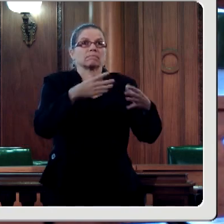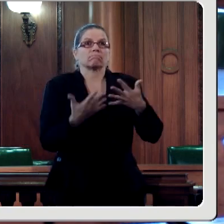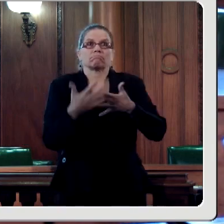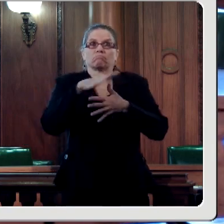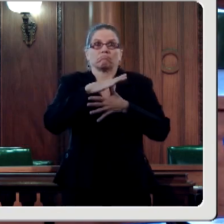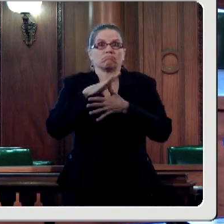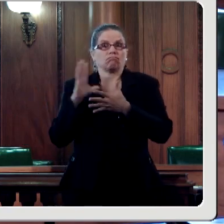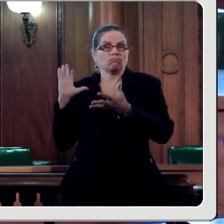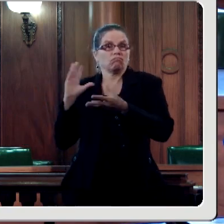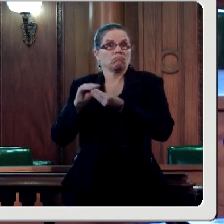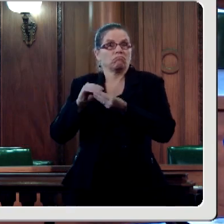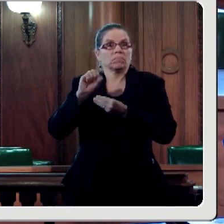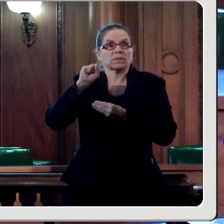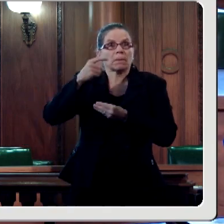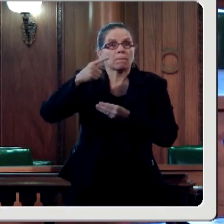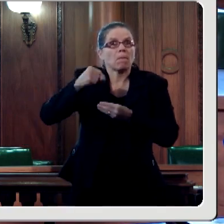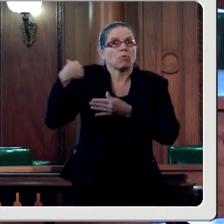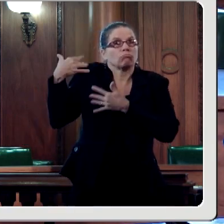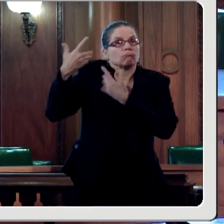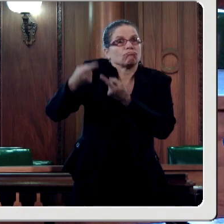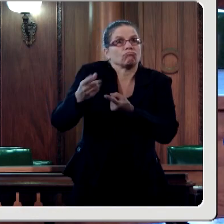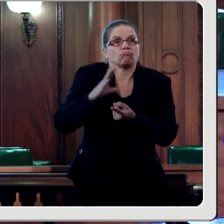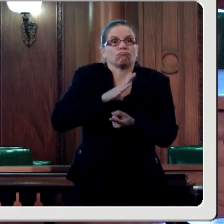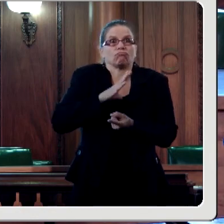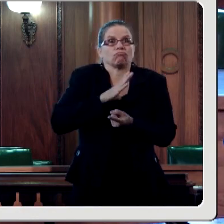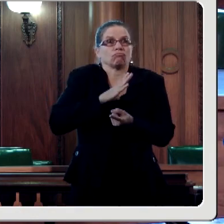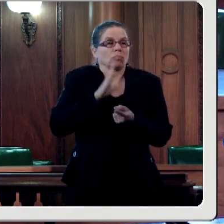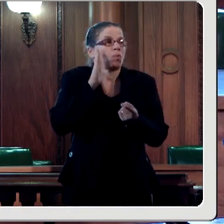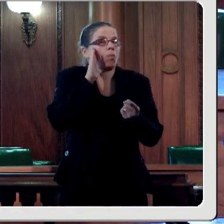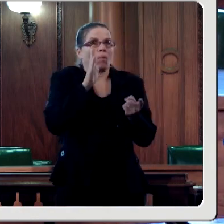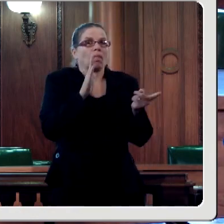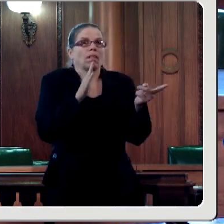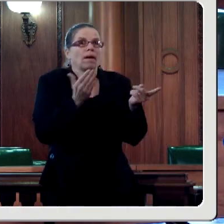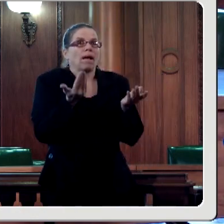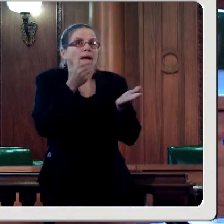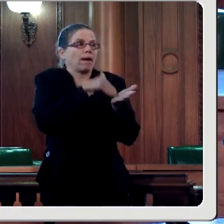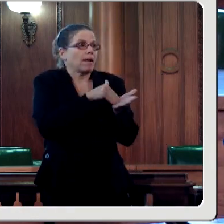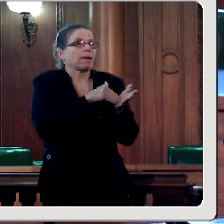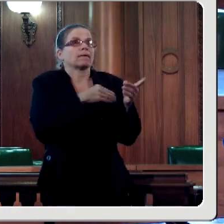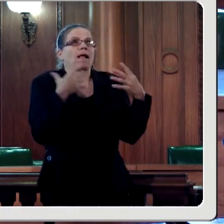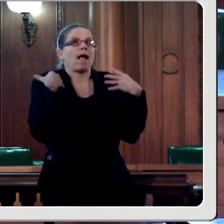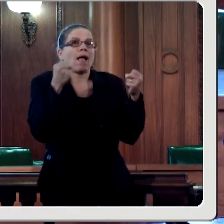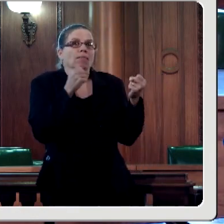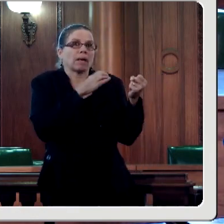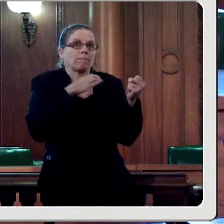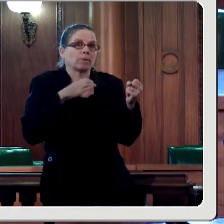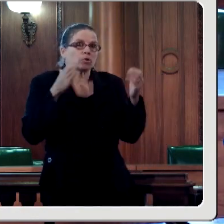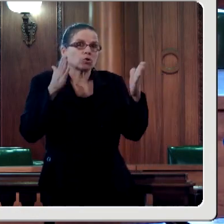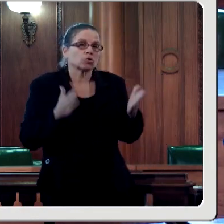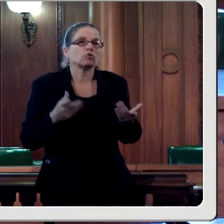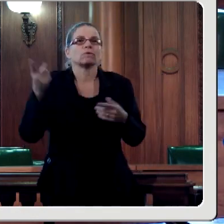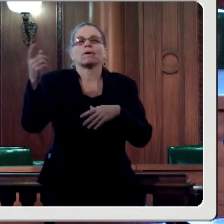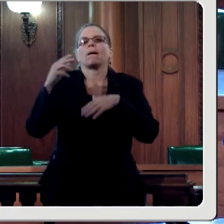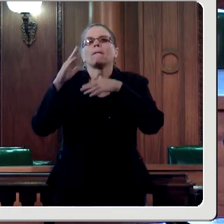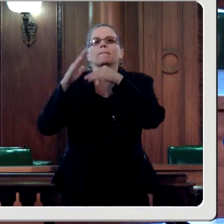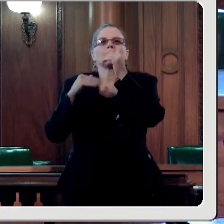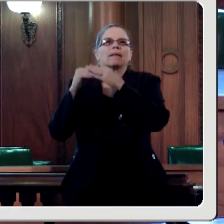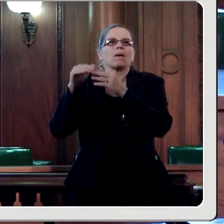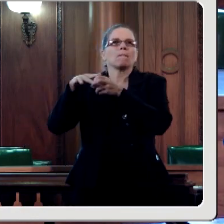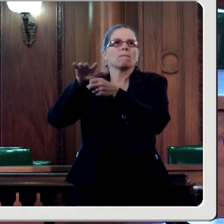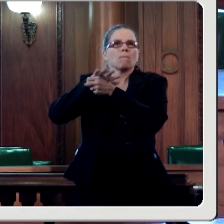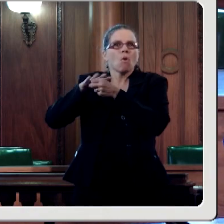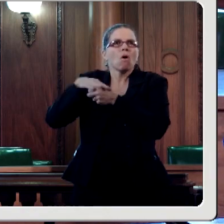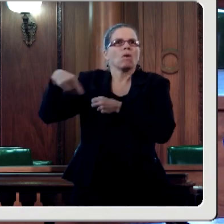with Commissioner Helen Carlton-Harris, Director Pat Sullivan, on how it is run and directions and spacing